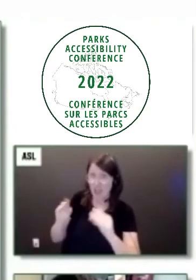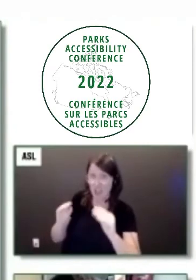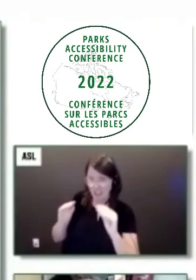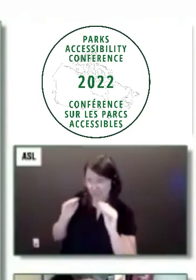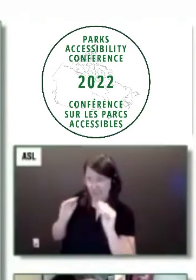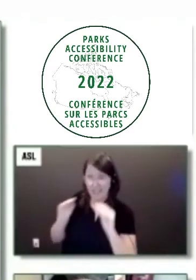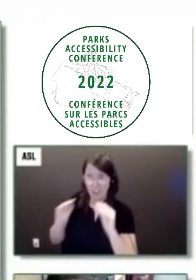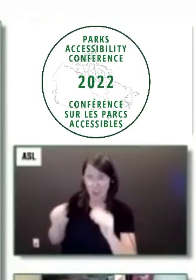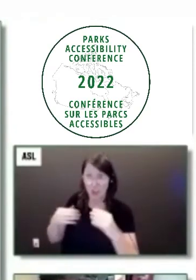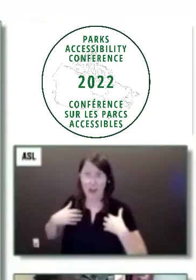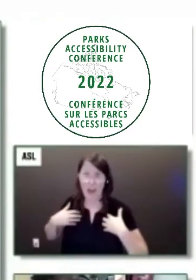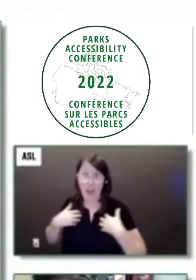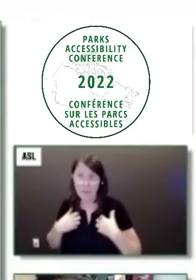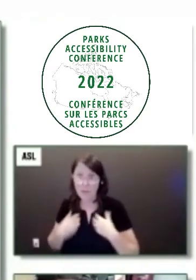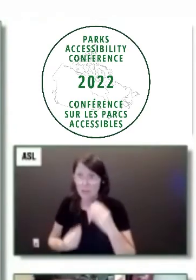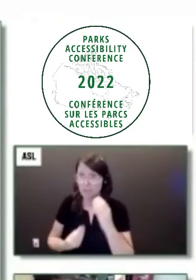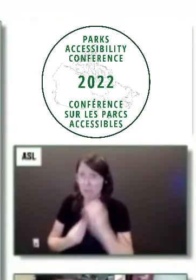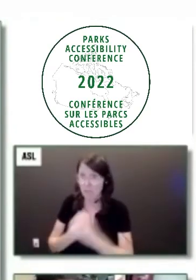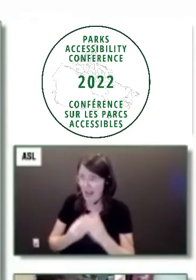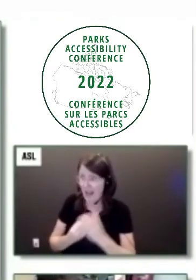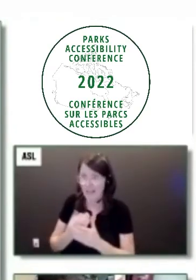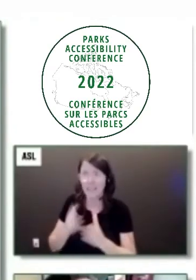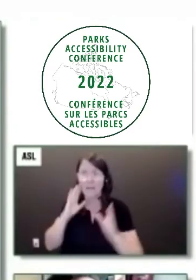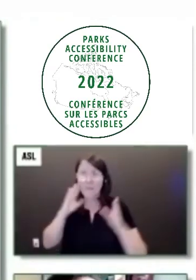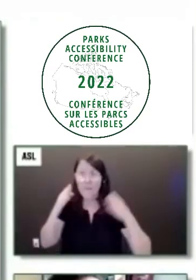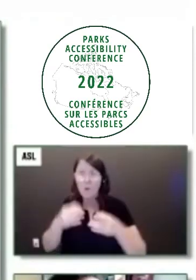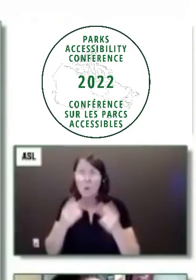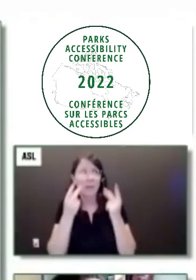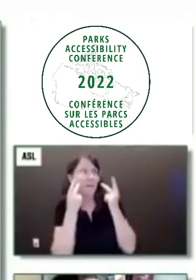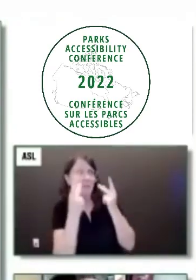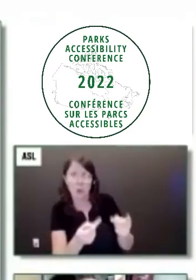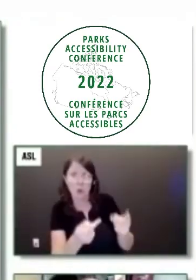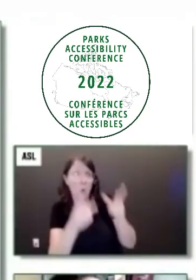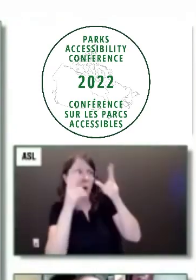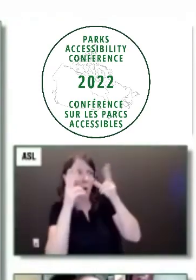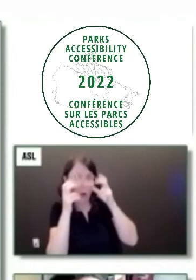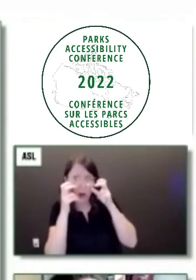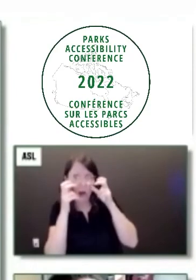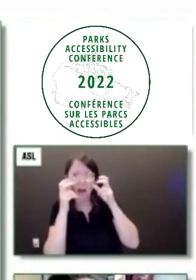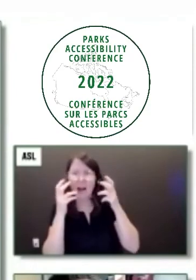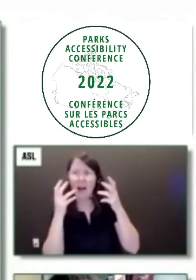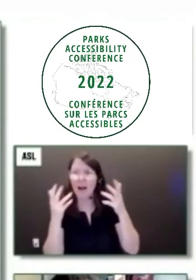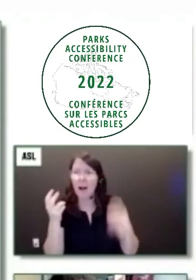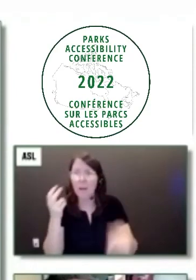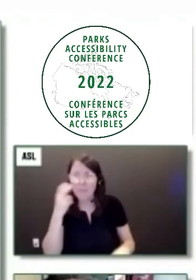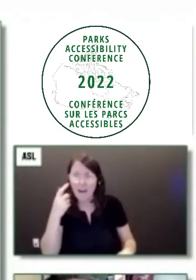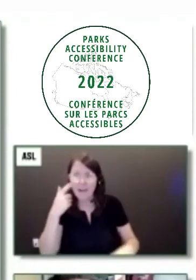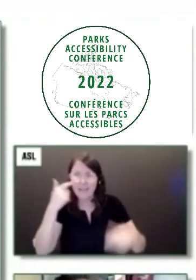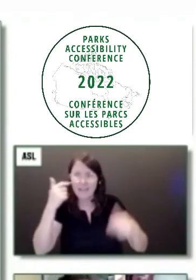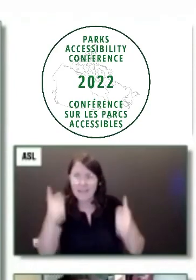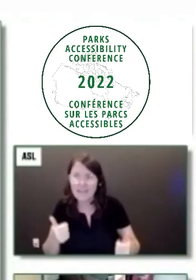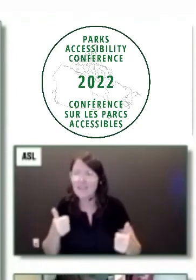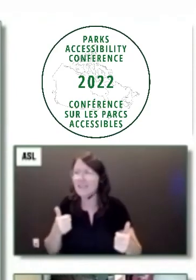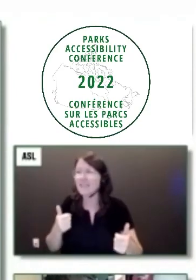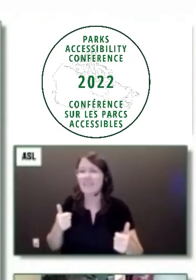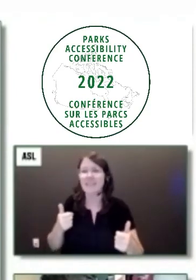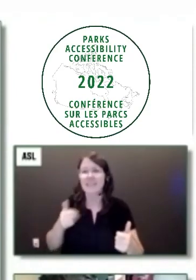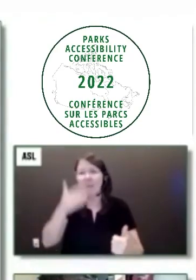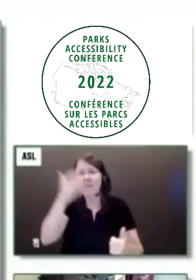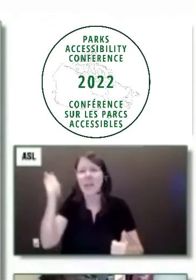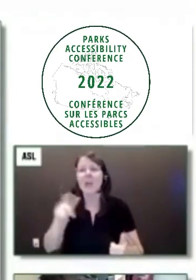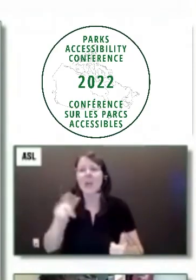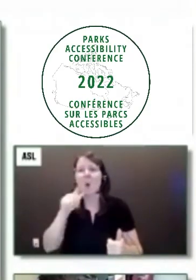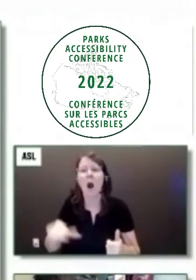on the visual consumption of nature while leaving out those who might have a different sensory experience of natural environments. Next slide.